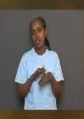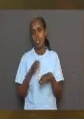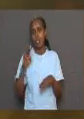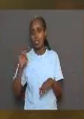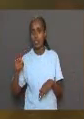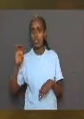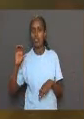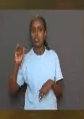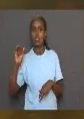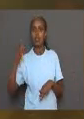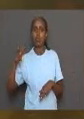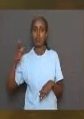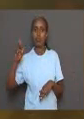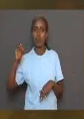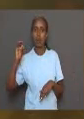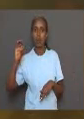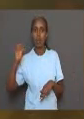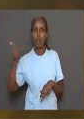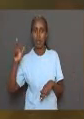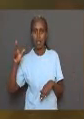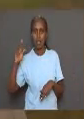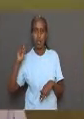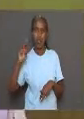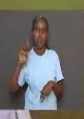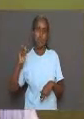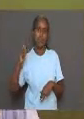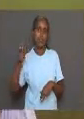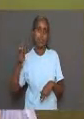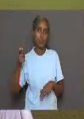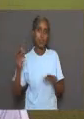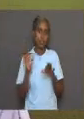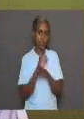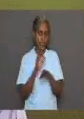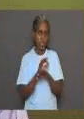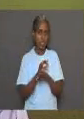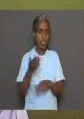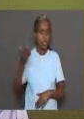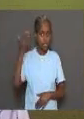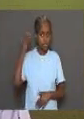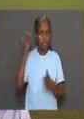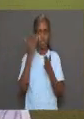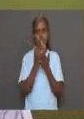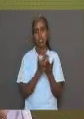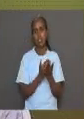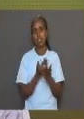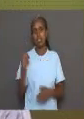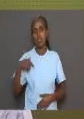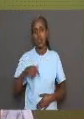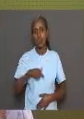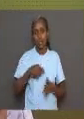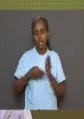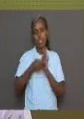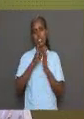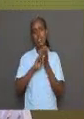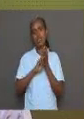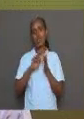reciprocal trigonometric functions. In the last lesson, we reviewed